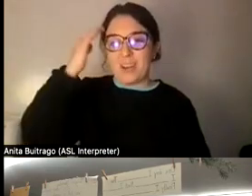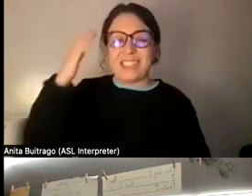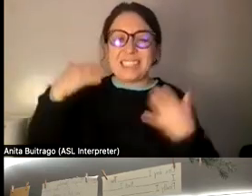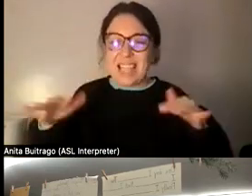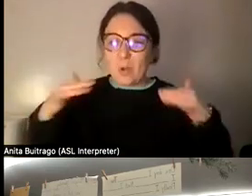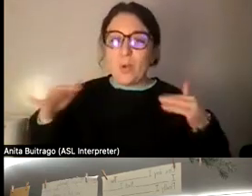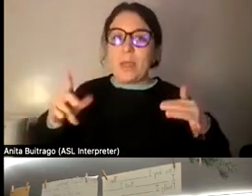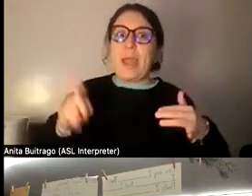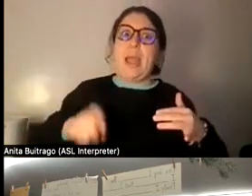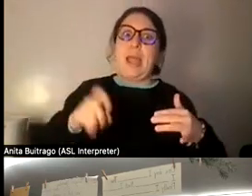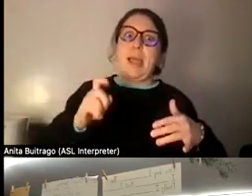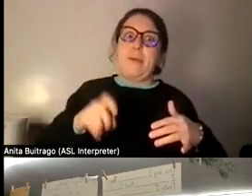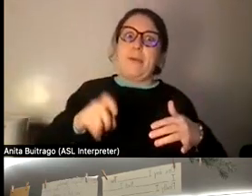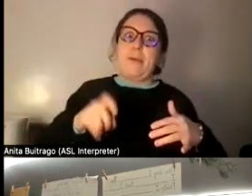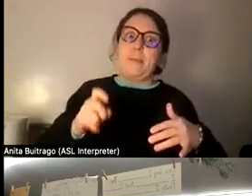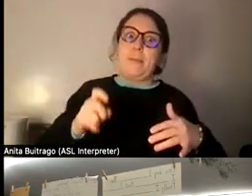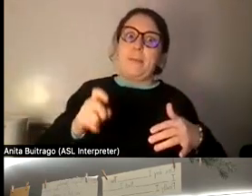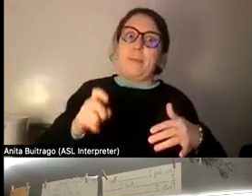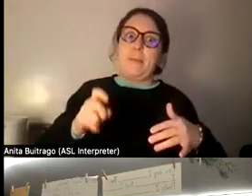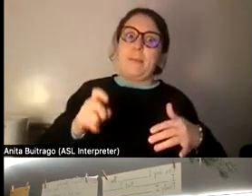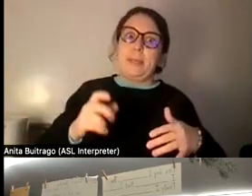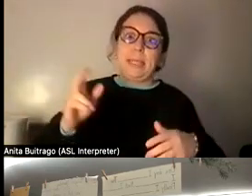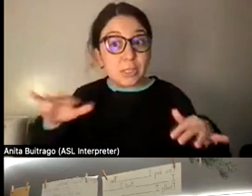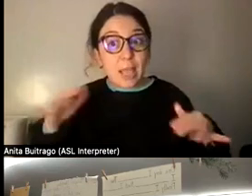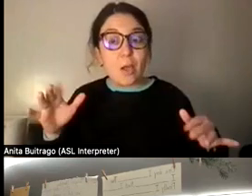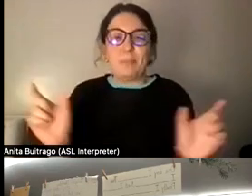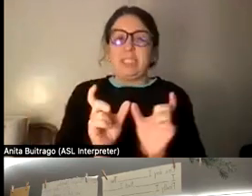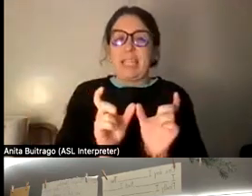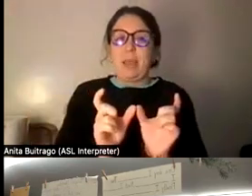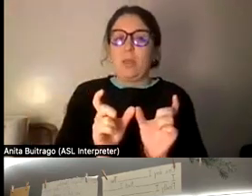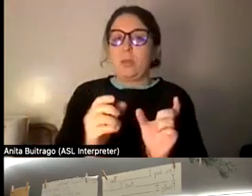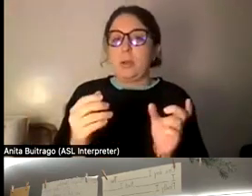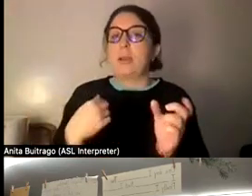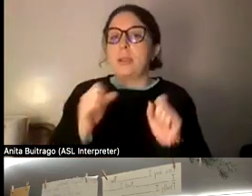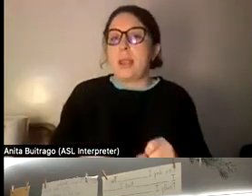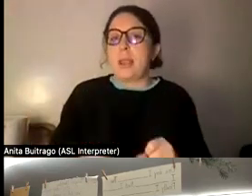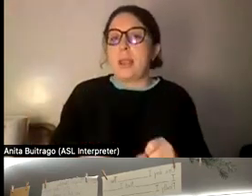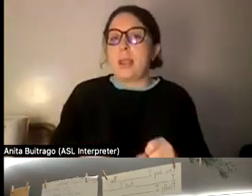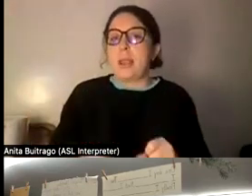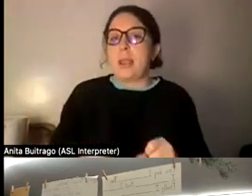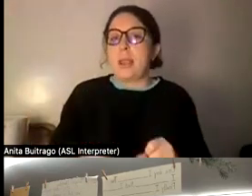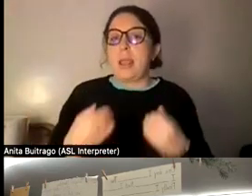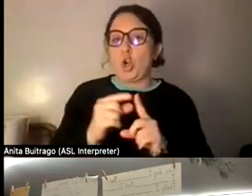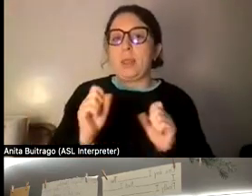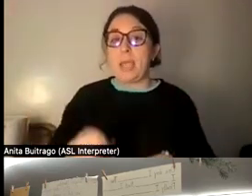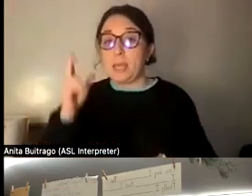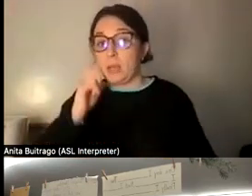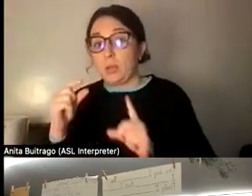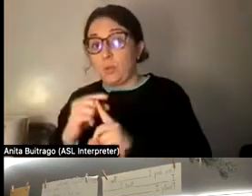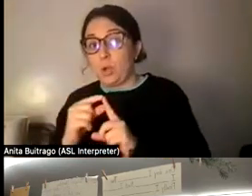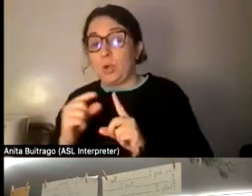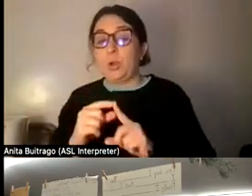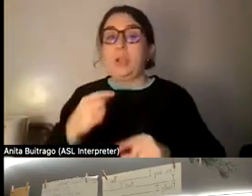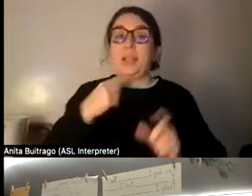able to hear sounds and put them together to make a word. And they have to be able to hear a word and segment it